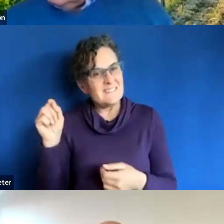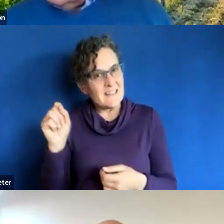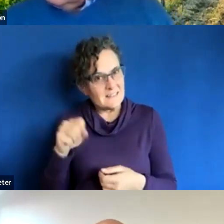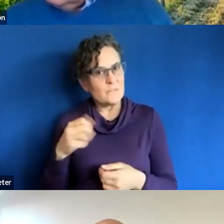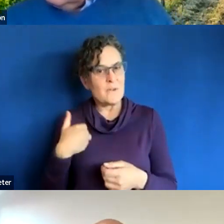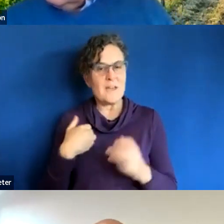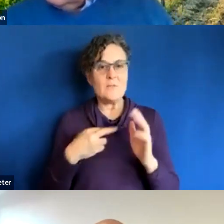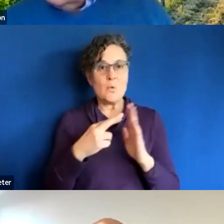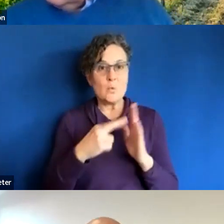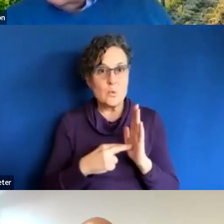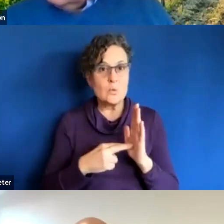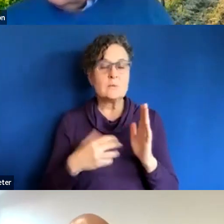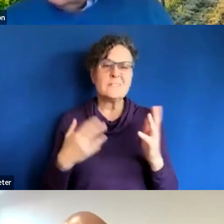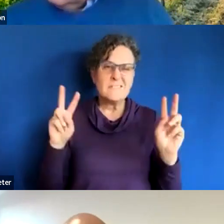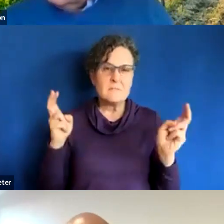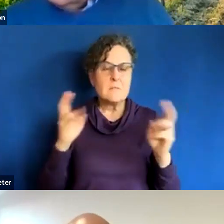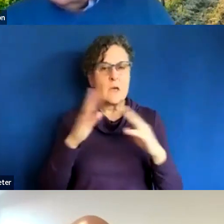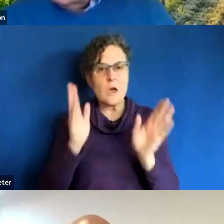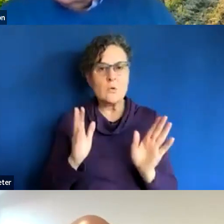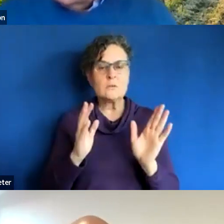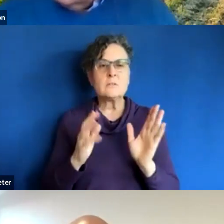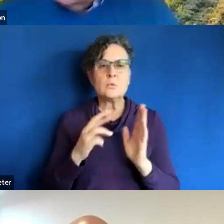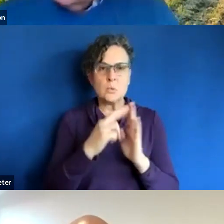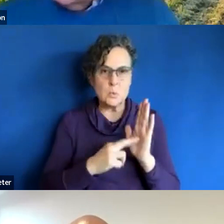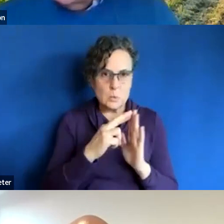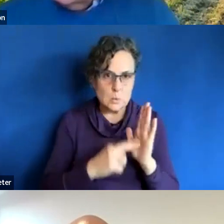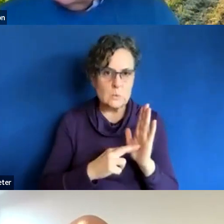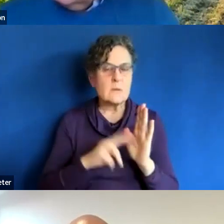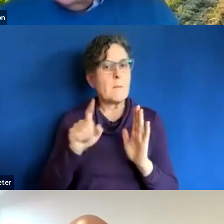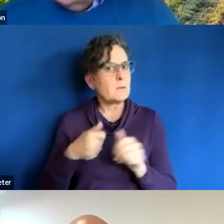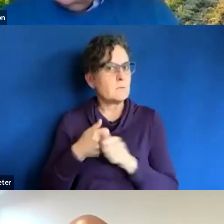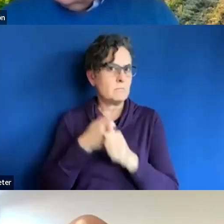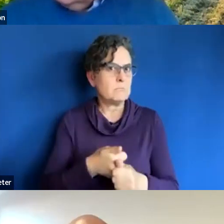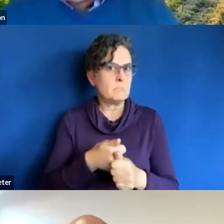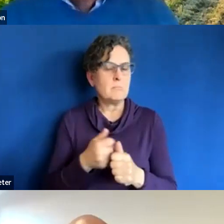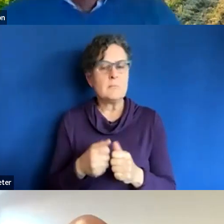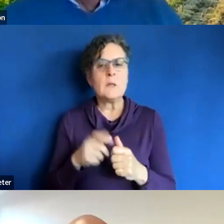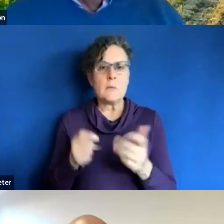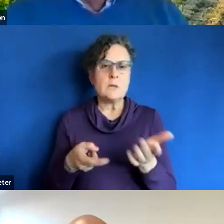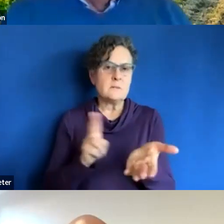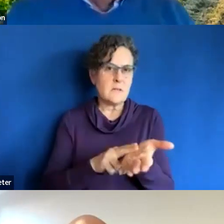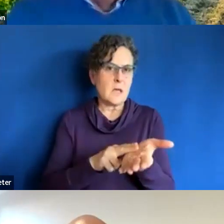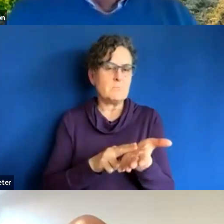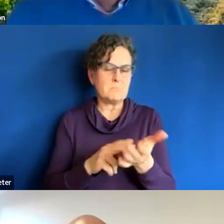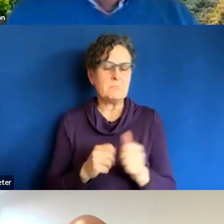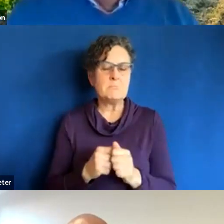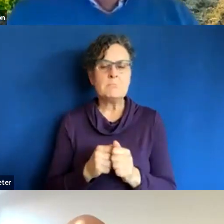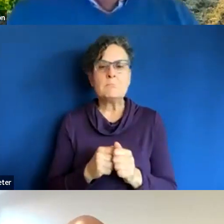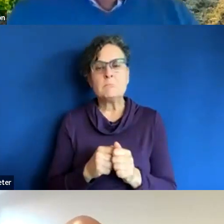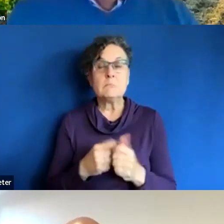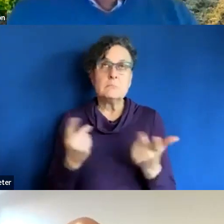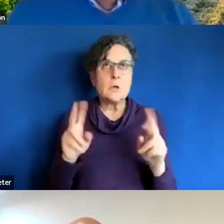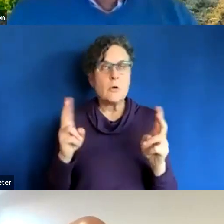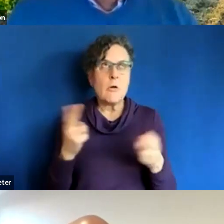rules, house rules, if you will. So yes, they will be required to sign a contract, if you will, if you want